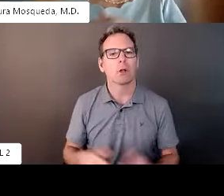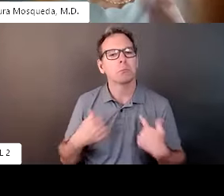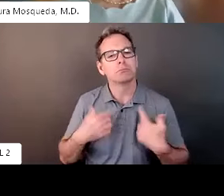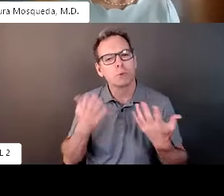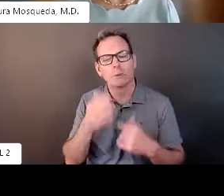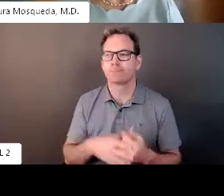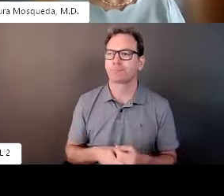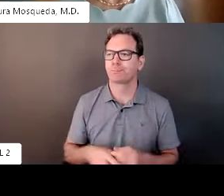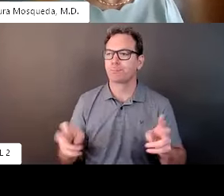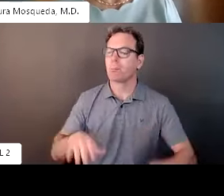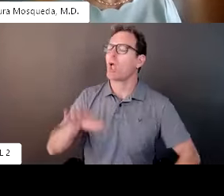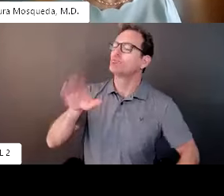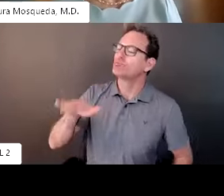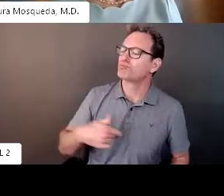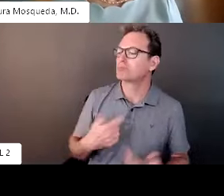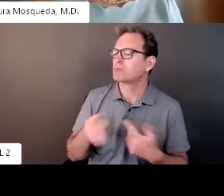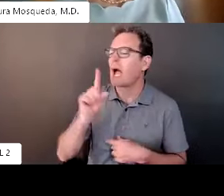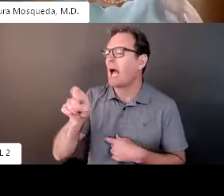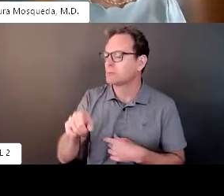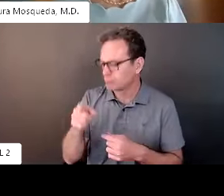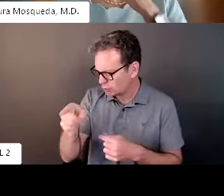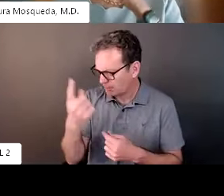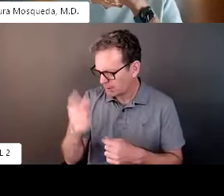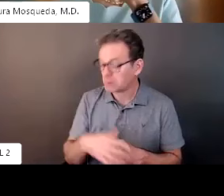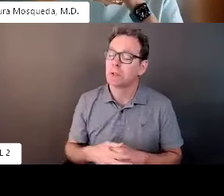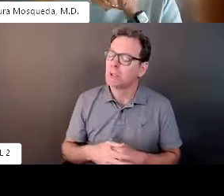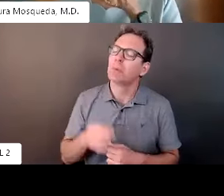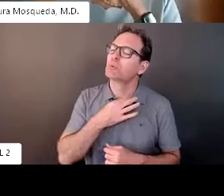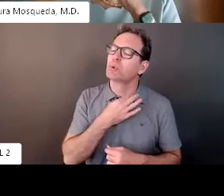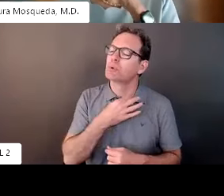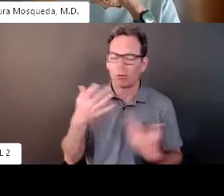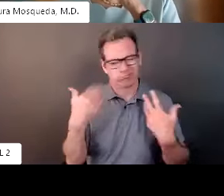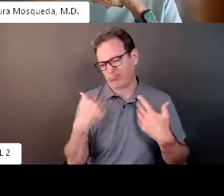questions. I ask everybody these questions. Are you afraid of anybody?